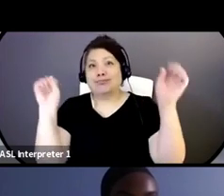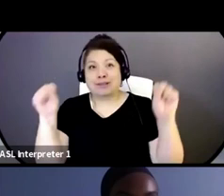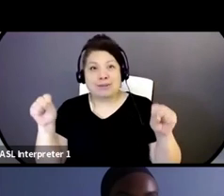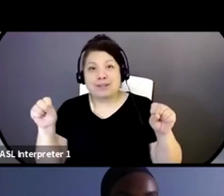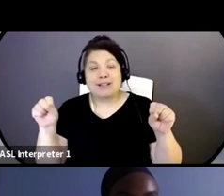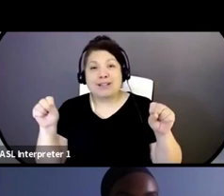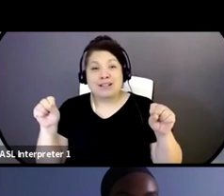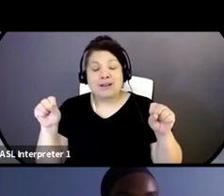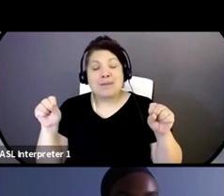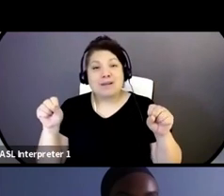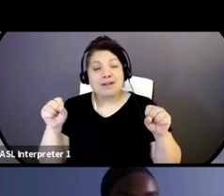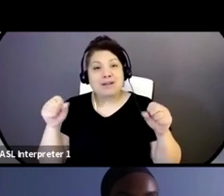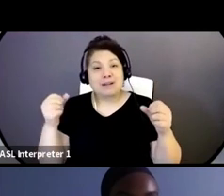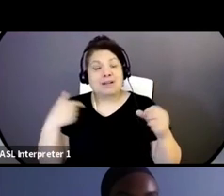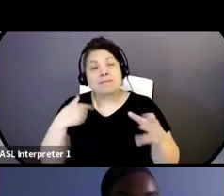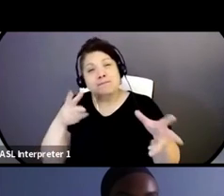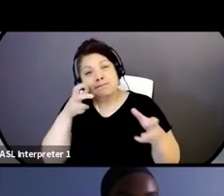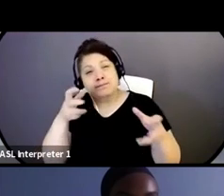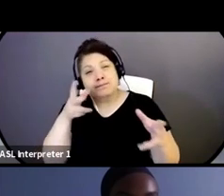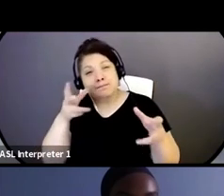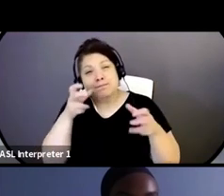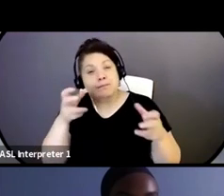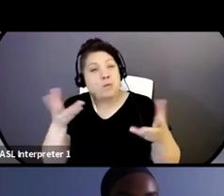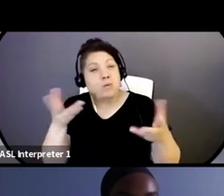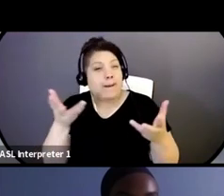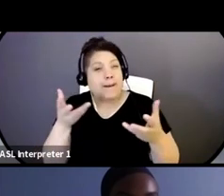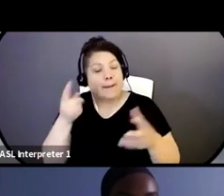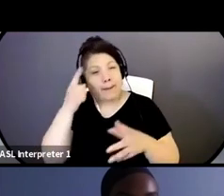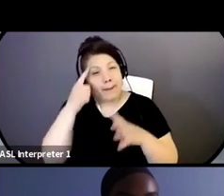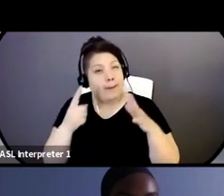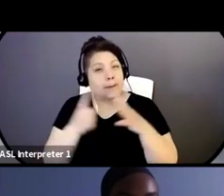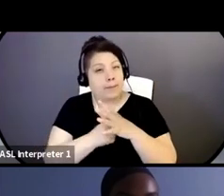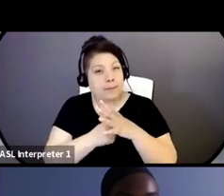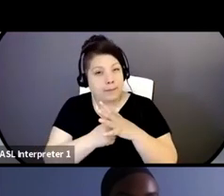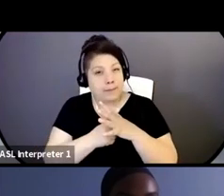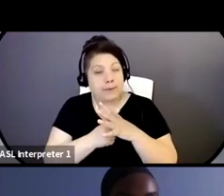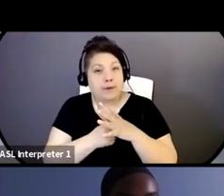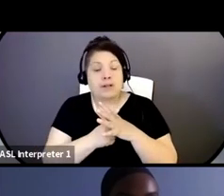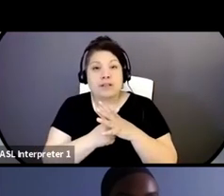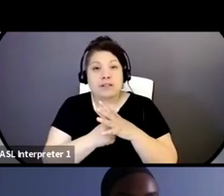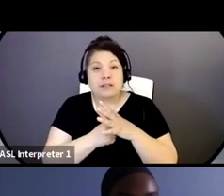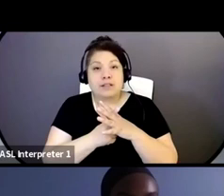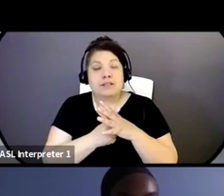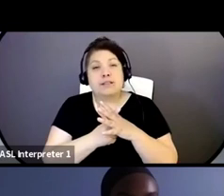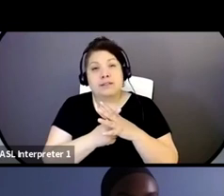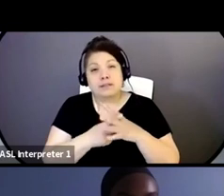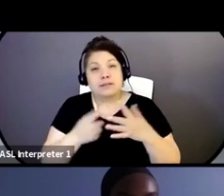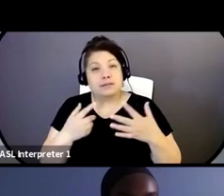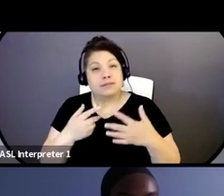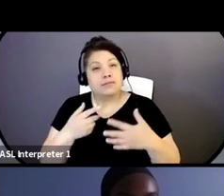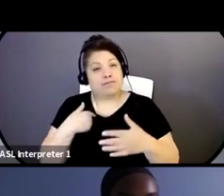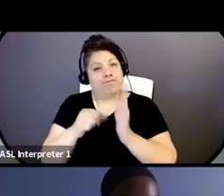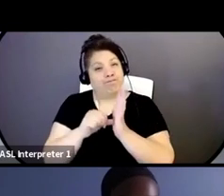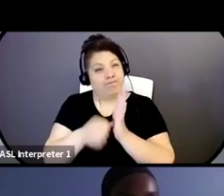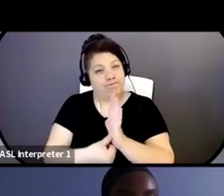just some of the things that came up for me when I was listening to you all were just stress on